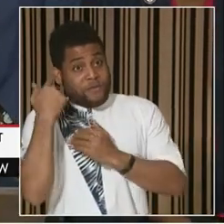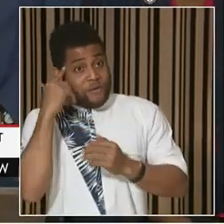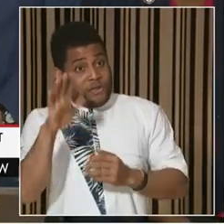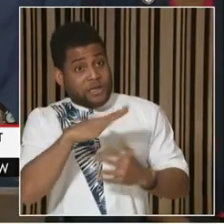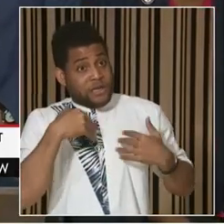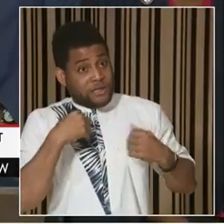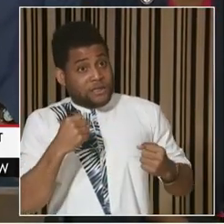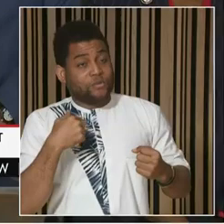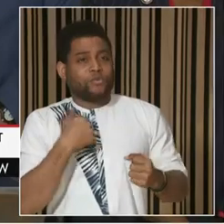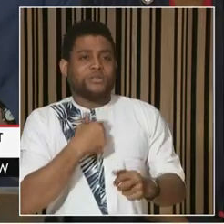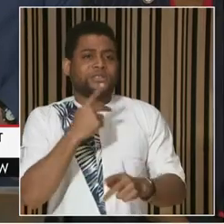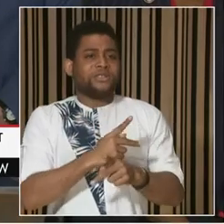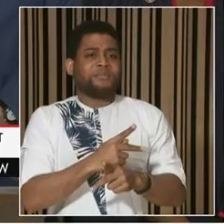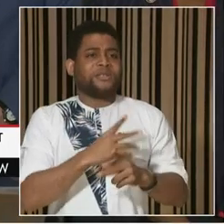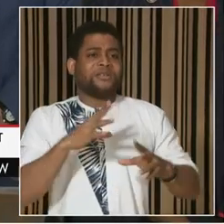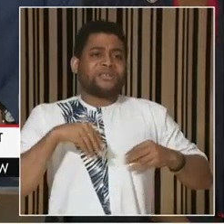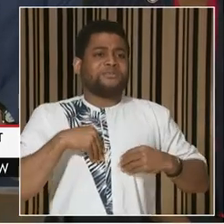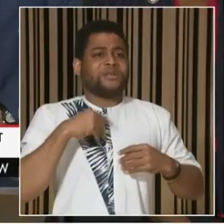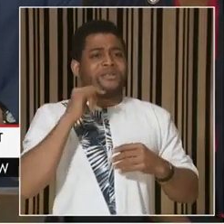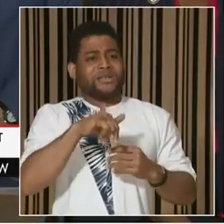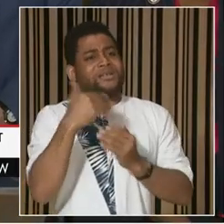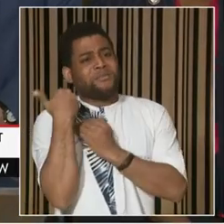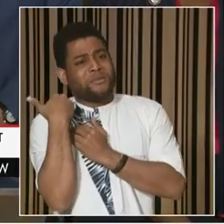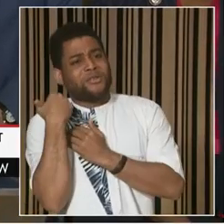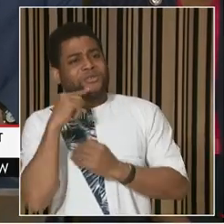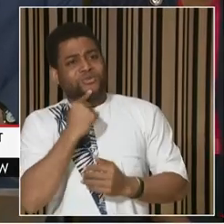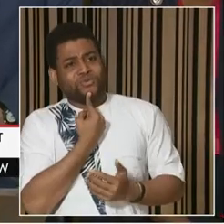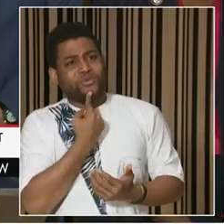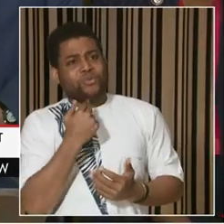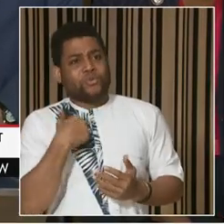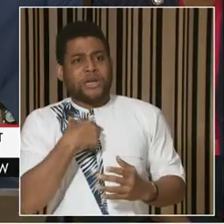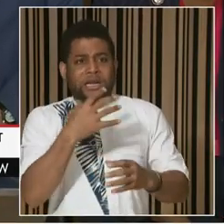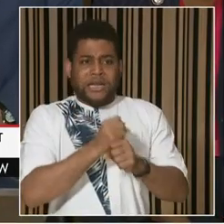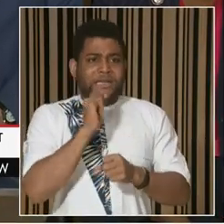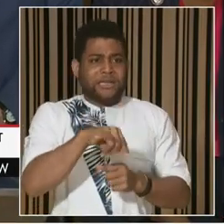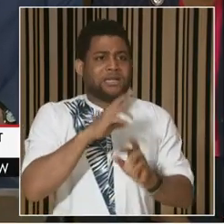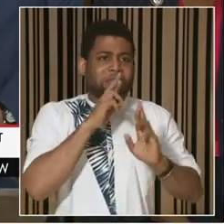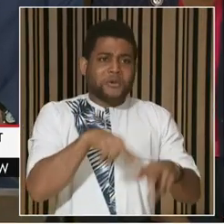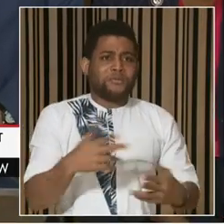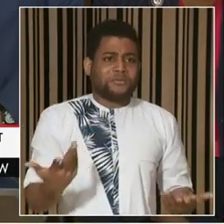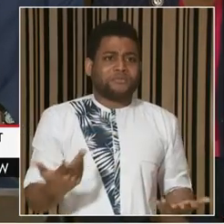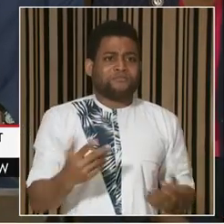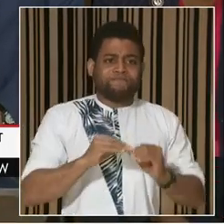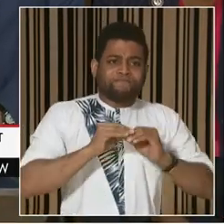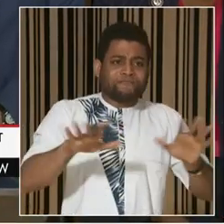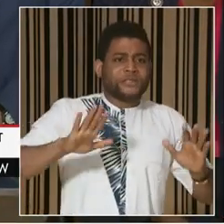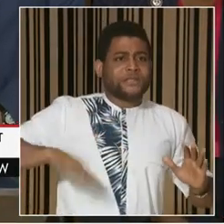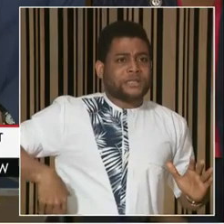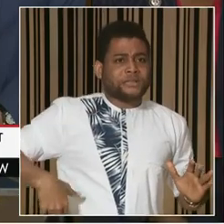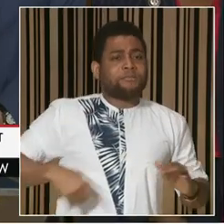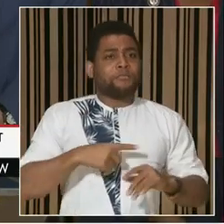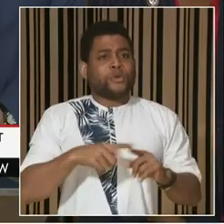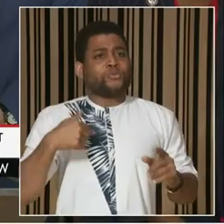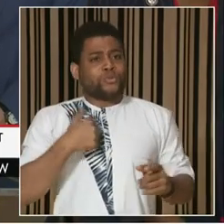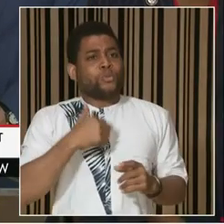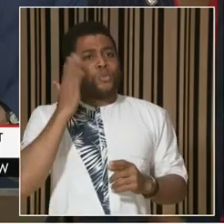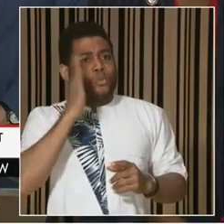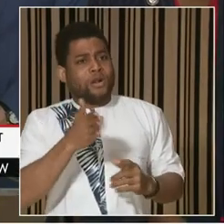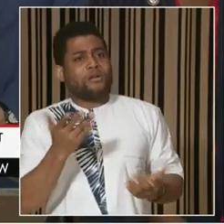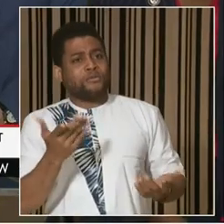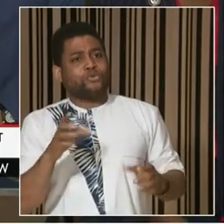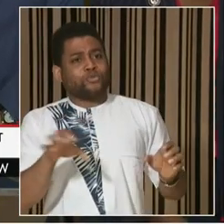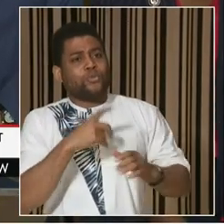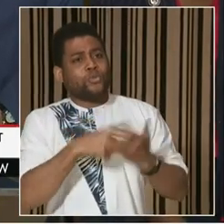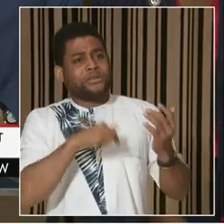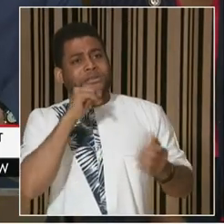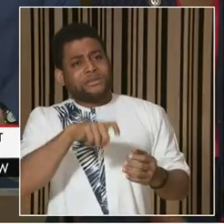very seriously. I haven't gotten that report out yet, Julie, but we will do what is necessary